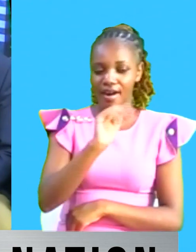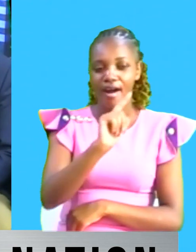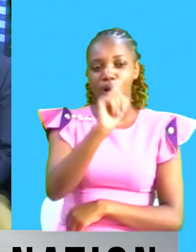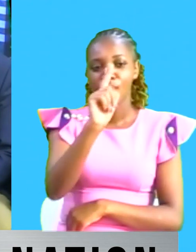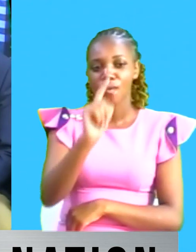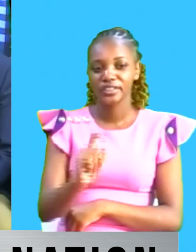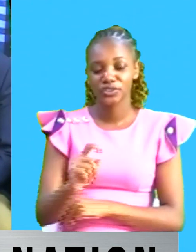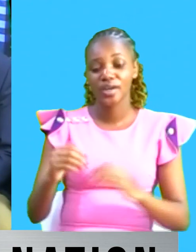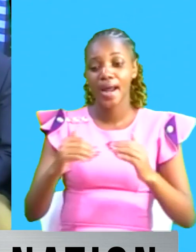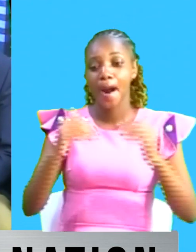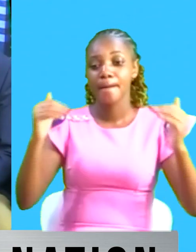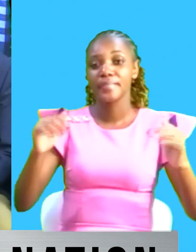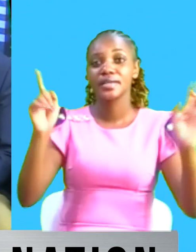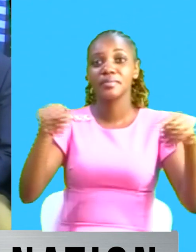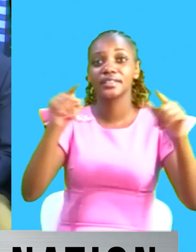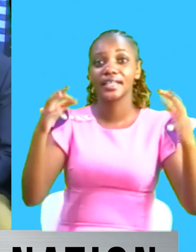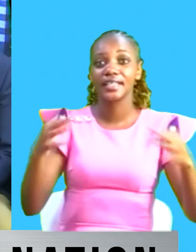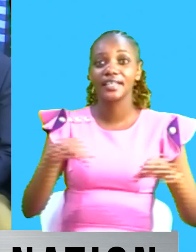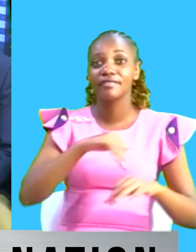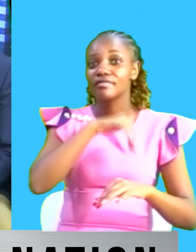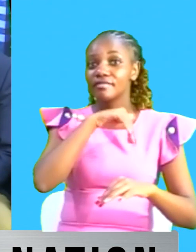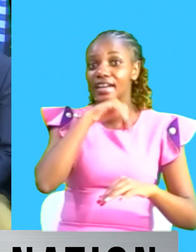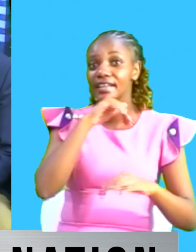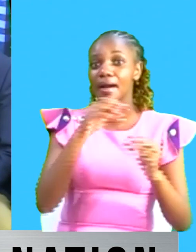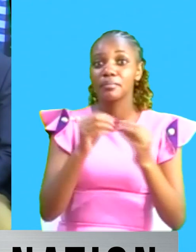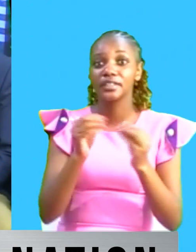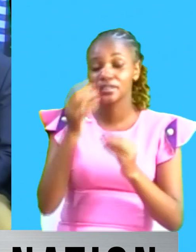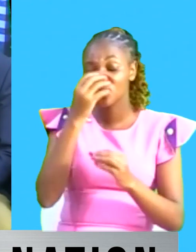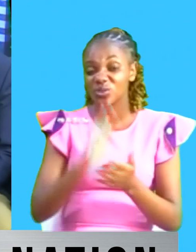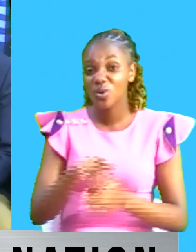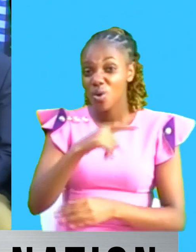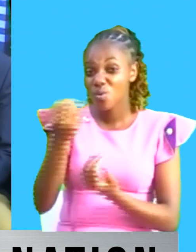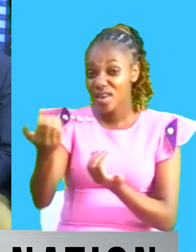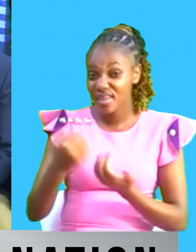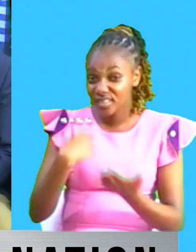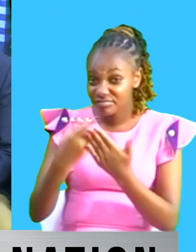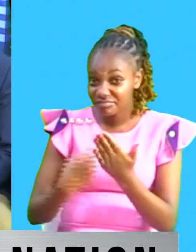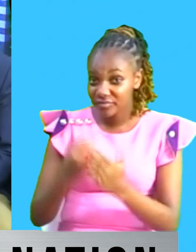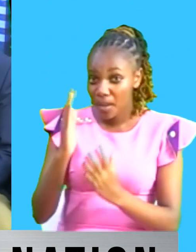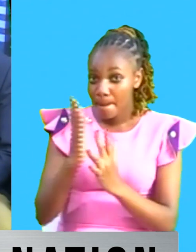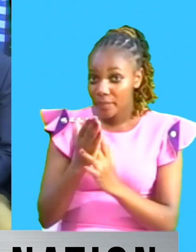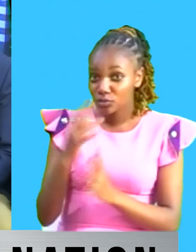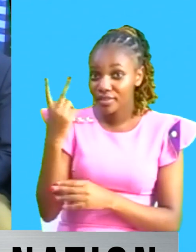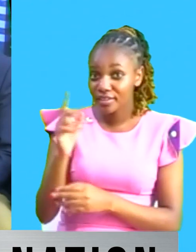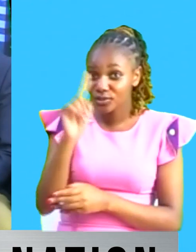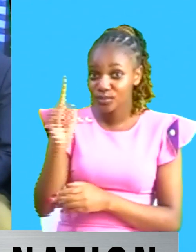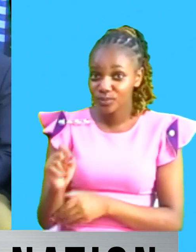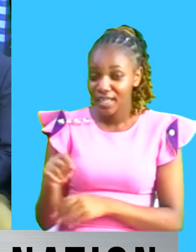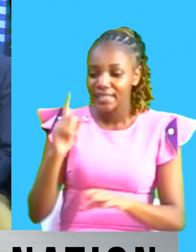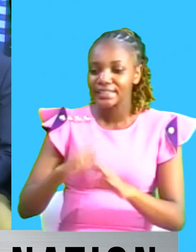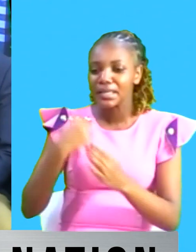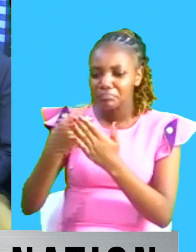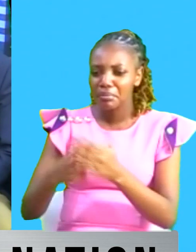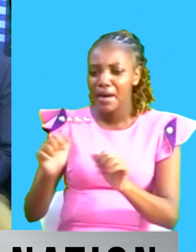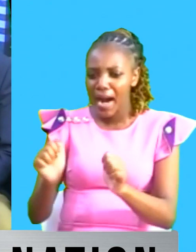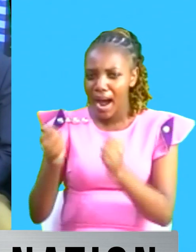big mistake if Raila meets Ruto? Do we need a talk between the two of them? What are the aftermath? Of course, from where